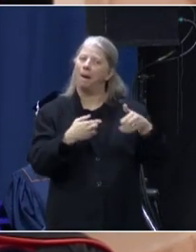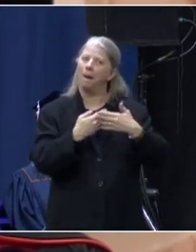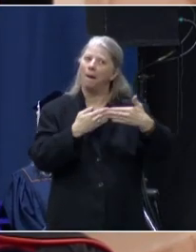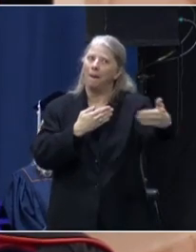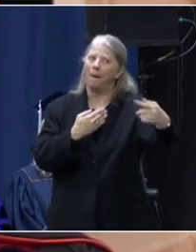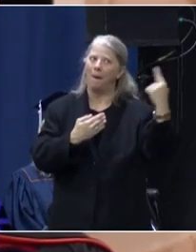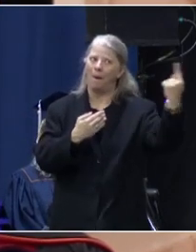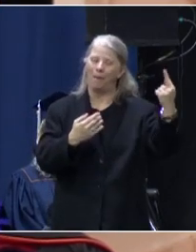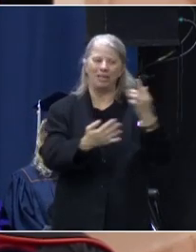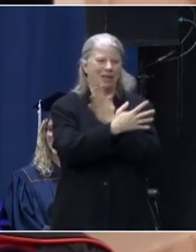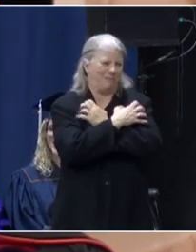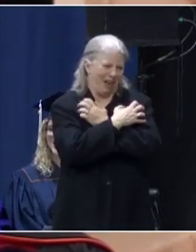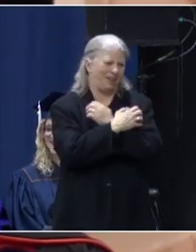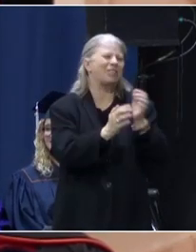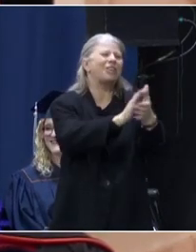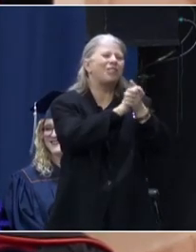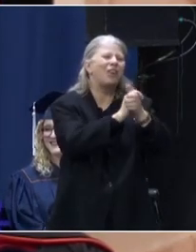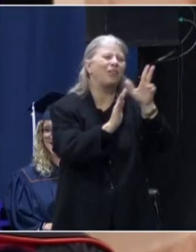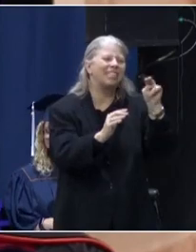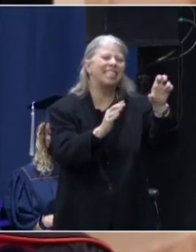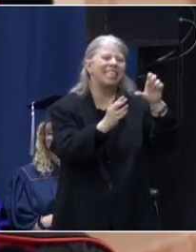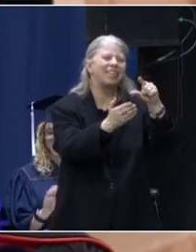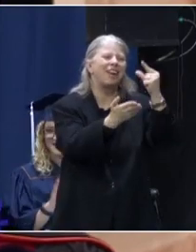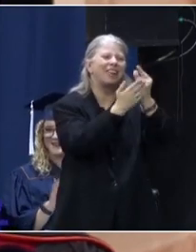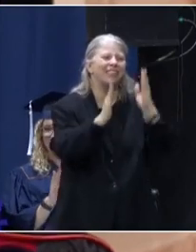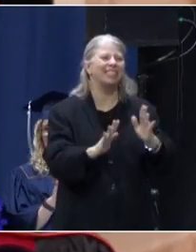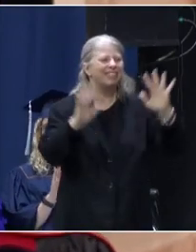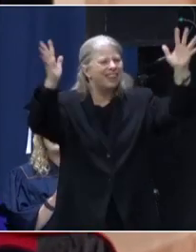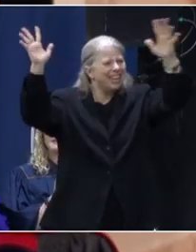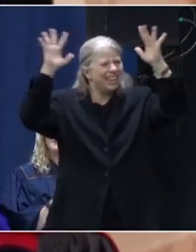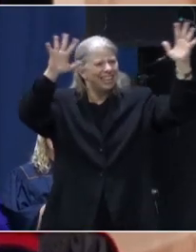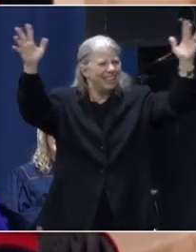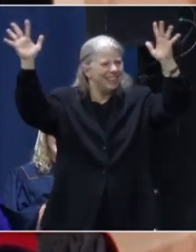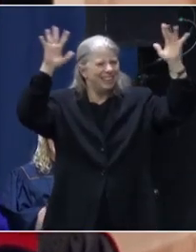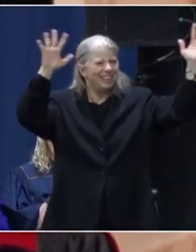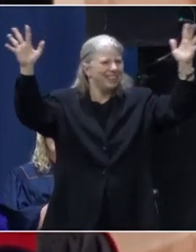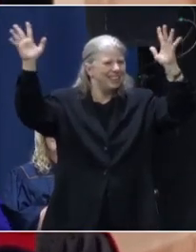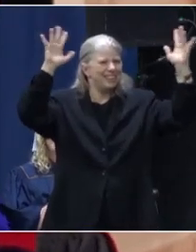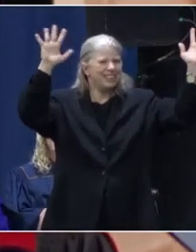bear. Congratulations, UNC graduates.